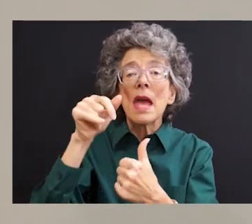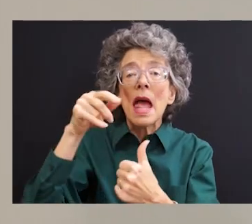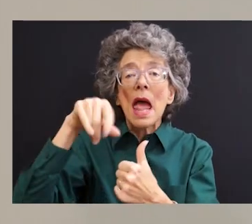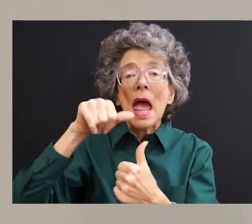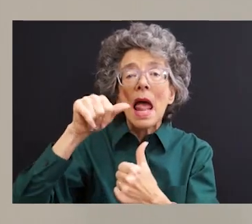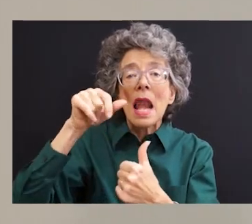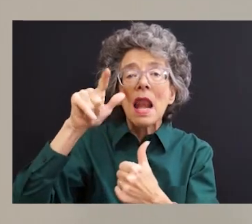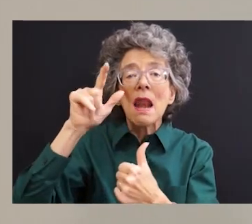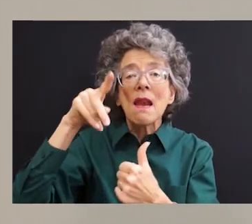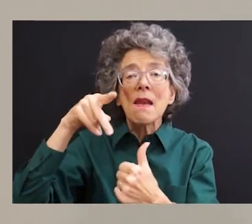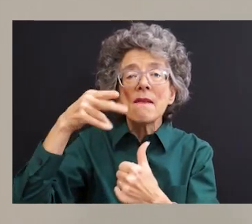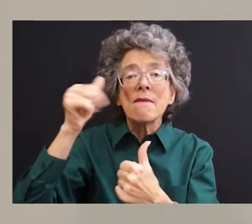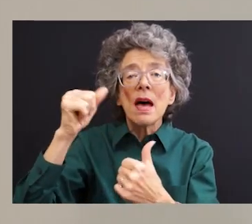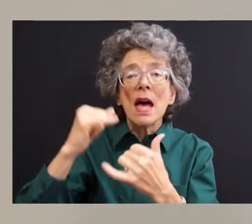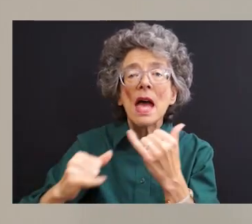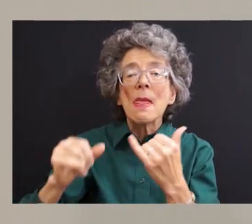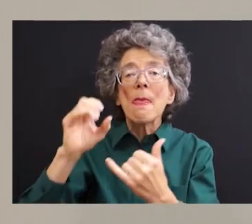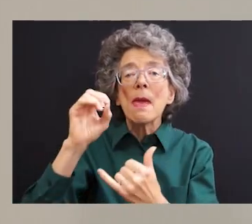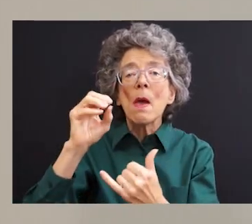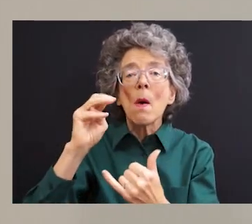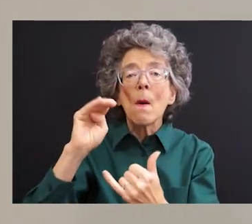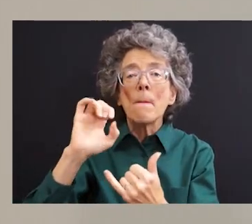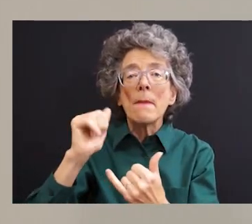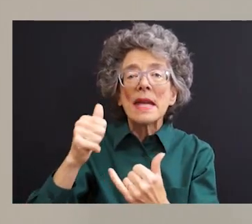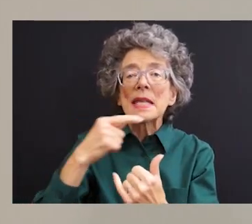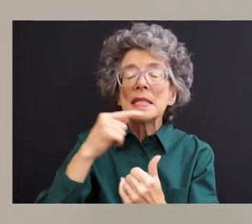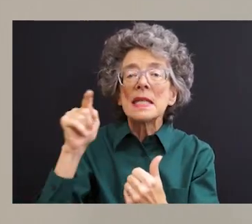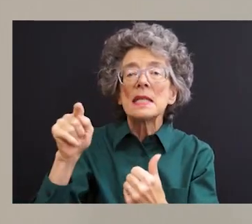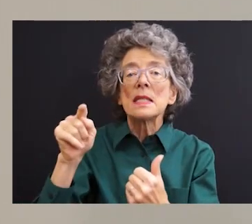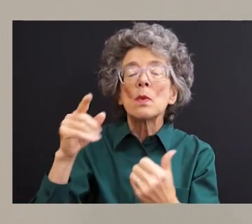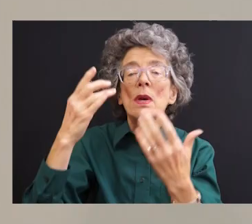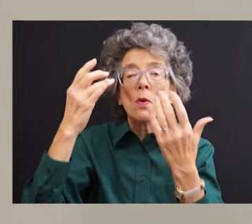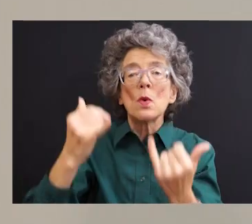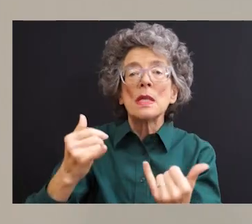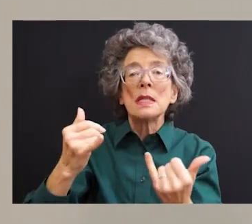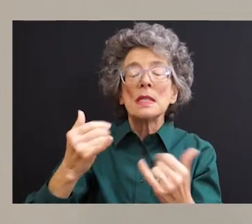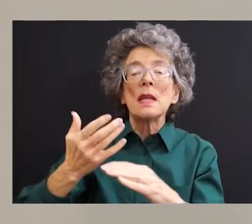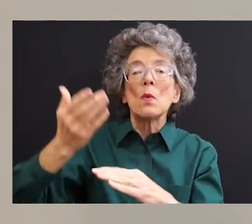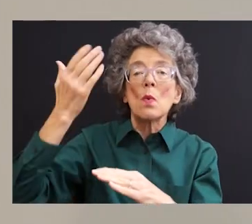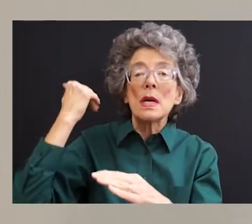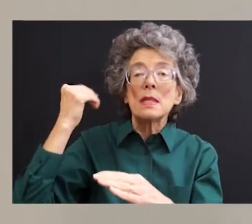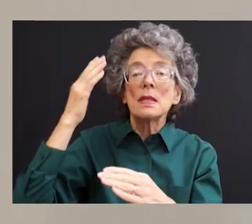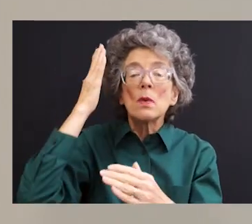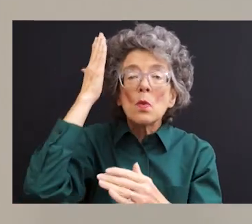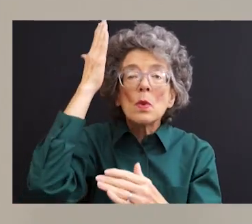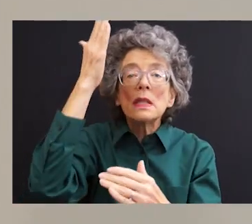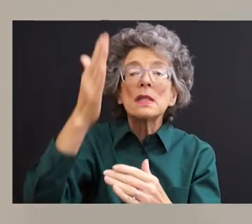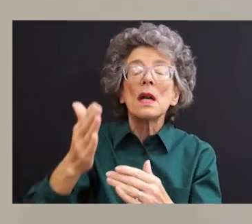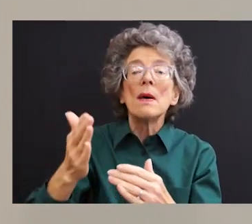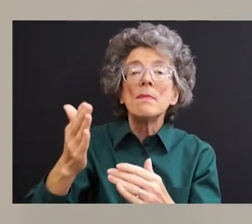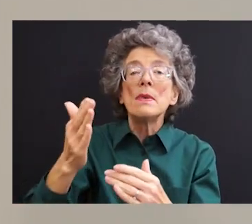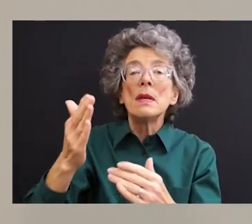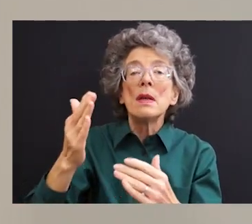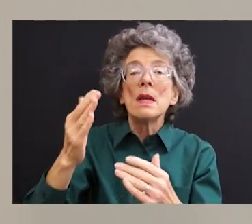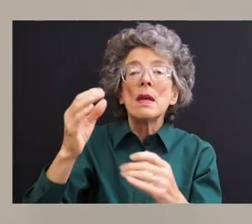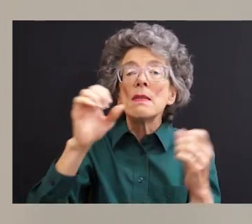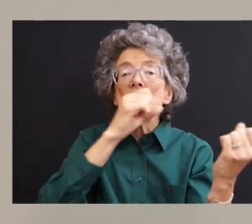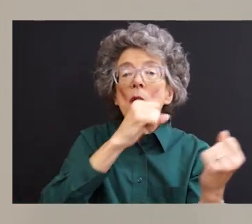Omega, says the Lord God, the one who is, and who was, and who is to come, the